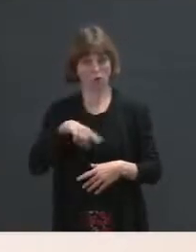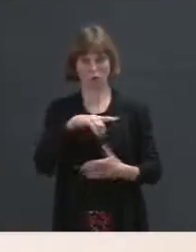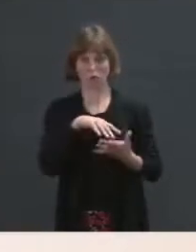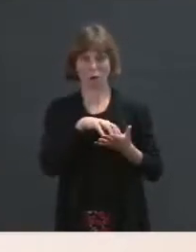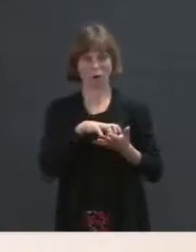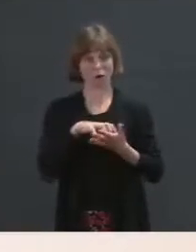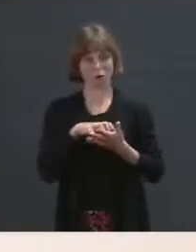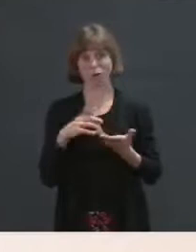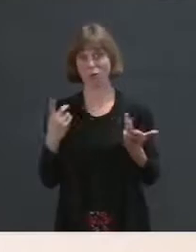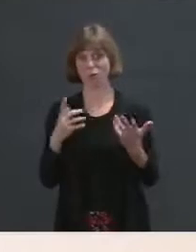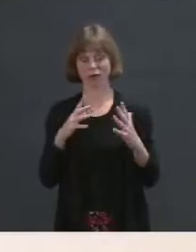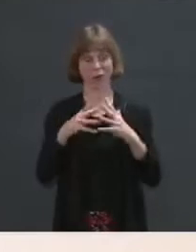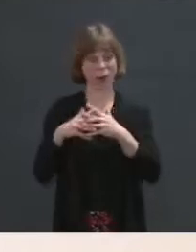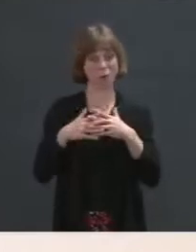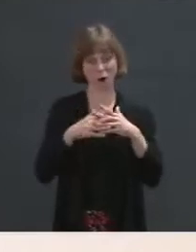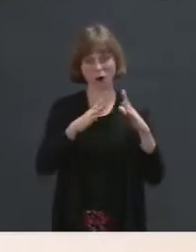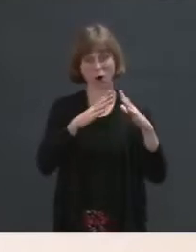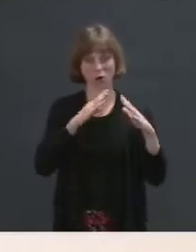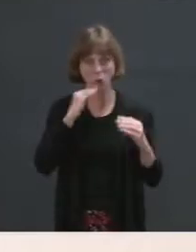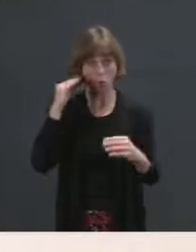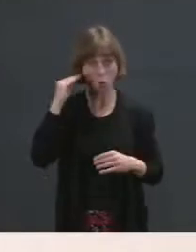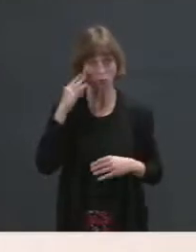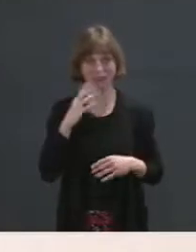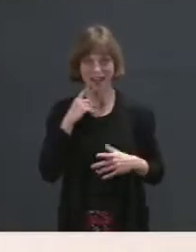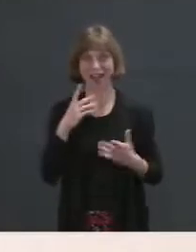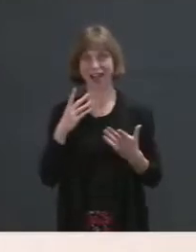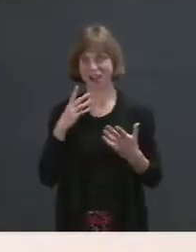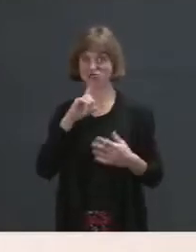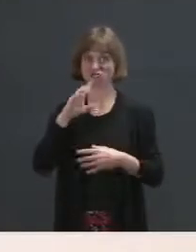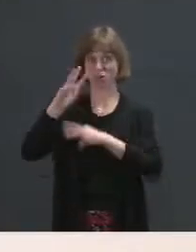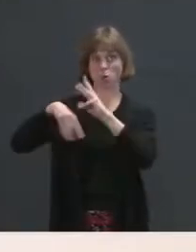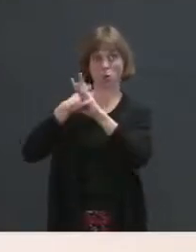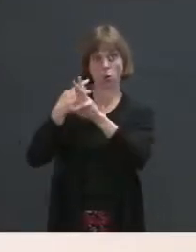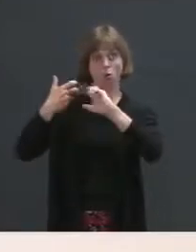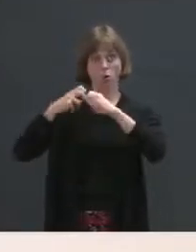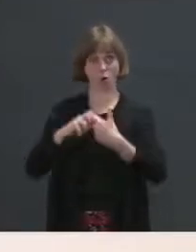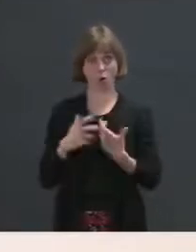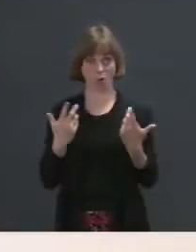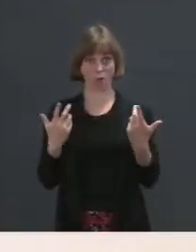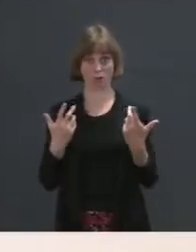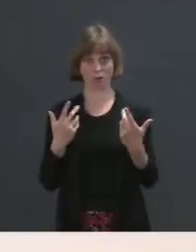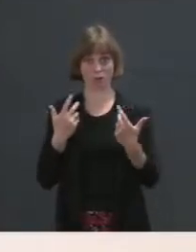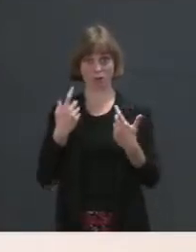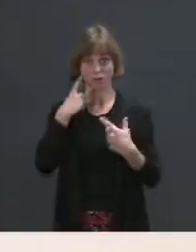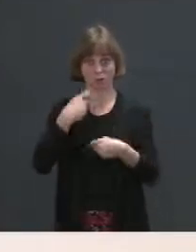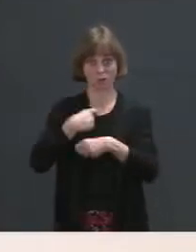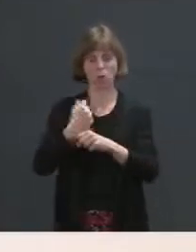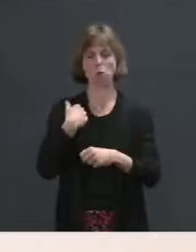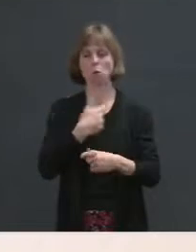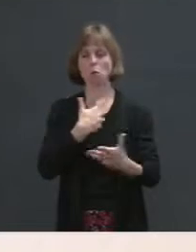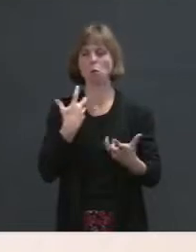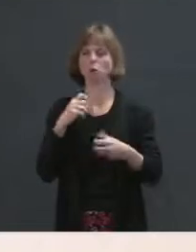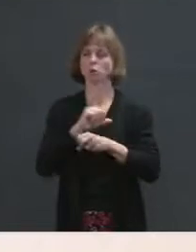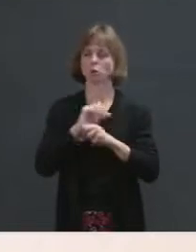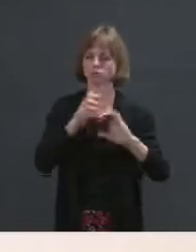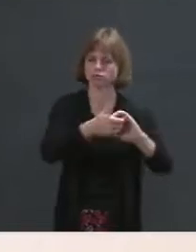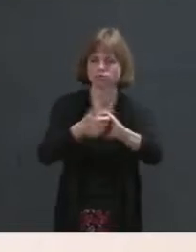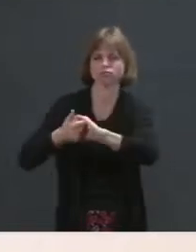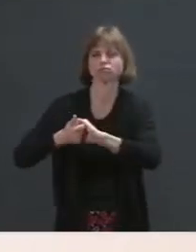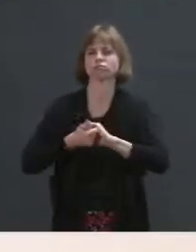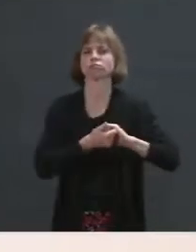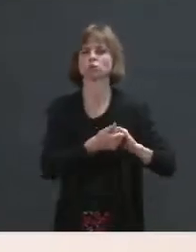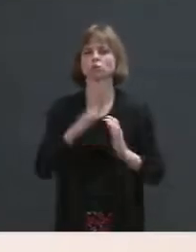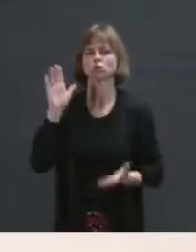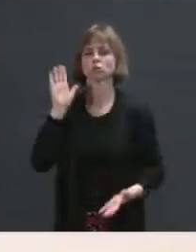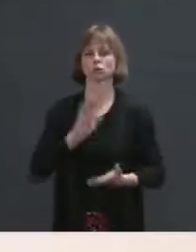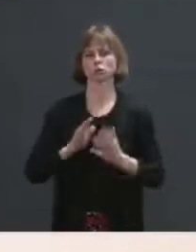global problem in some of these supply chains. We are committed to working with partners and allies to reduce these vulnerabilities that are affecting all